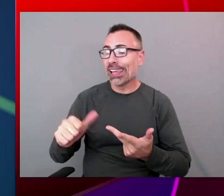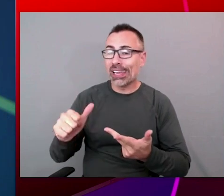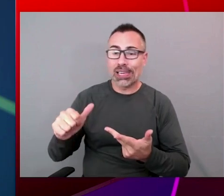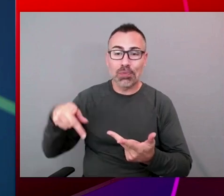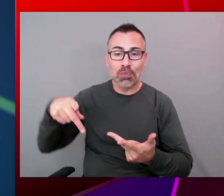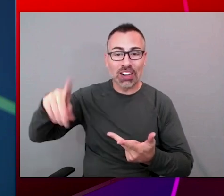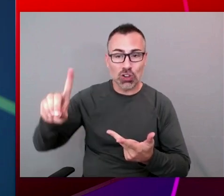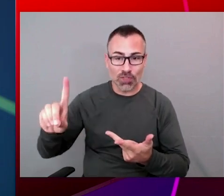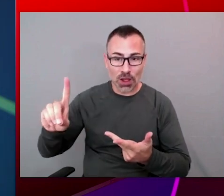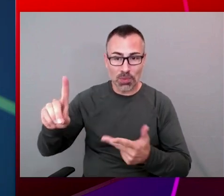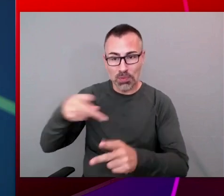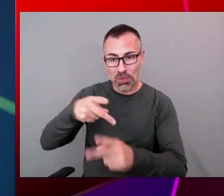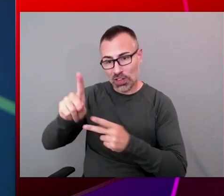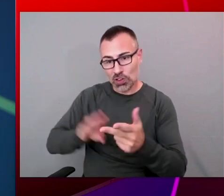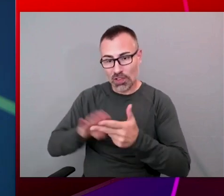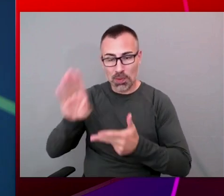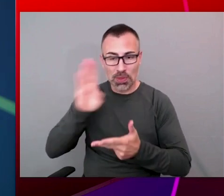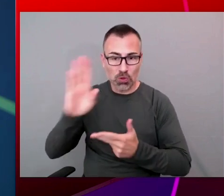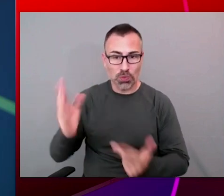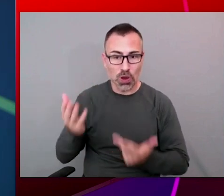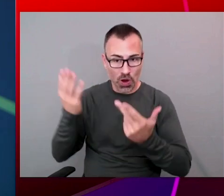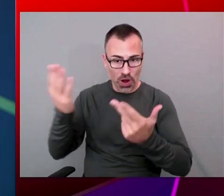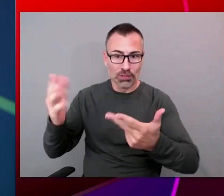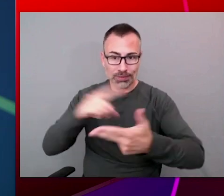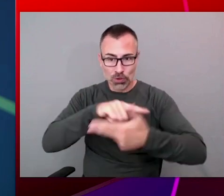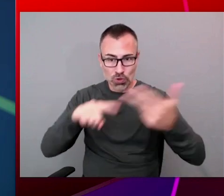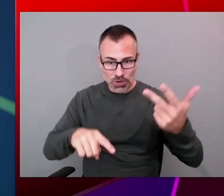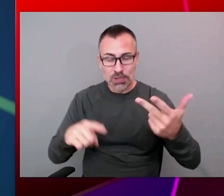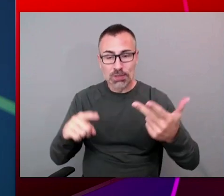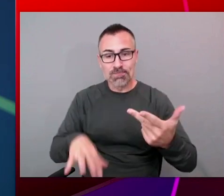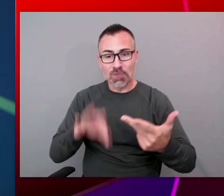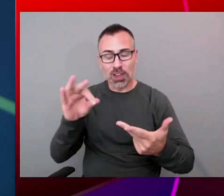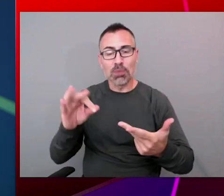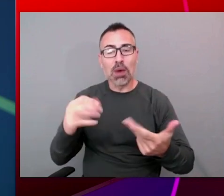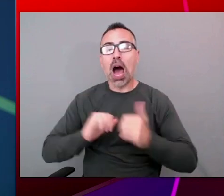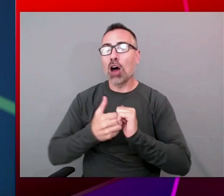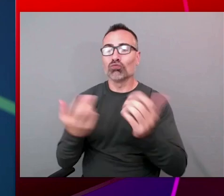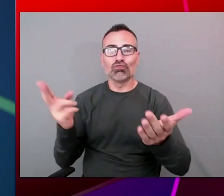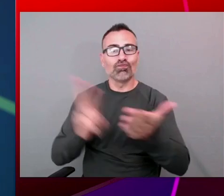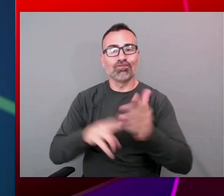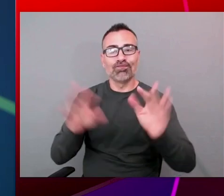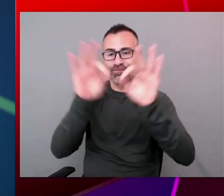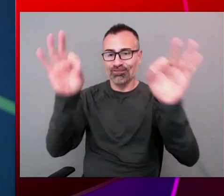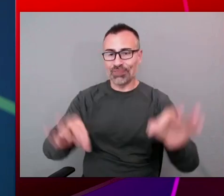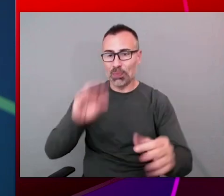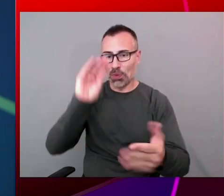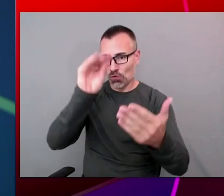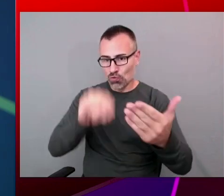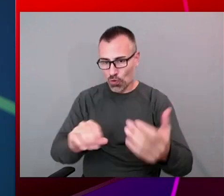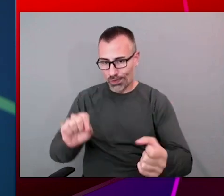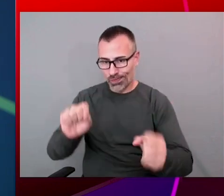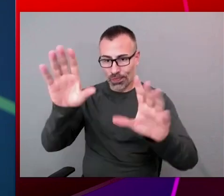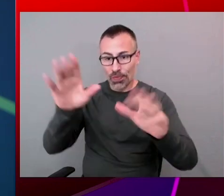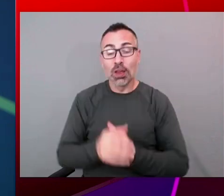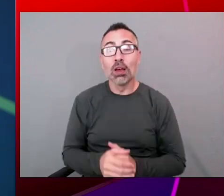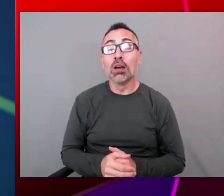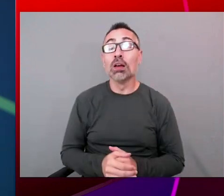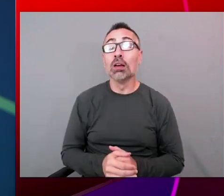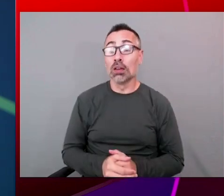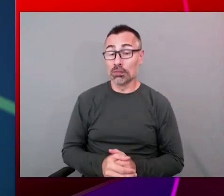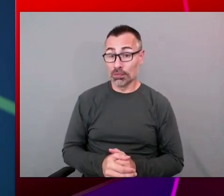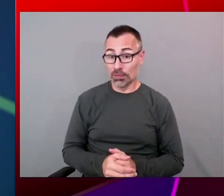that we're going to offer anytime soon. We are going to be offering Machine Learning University courses on